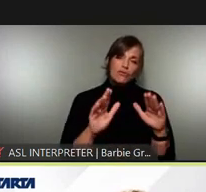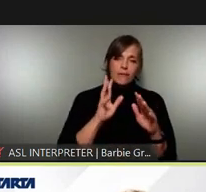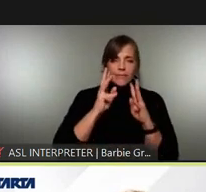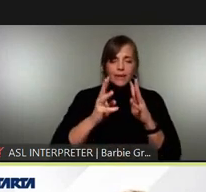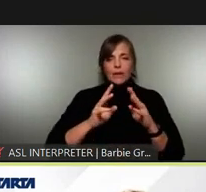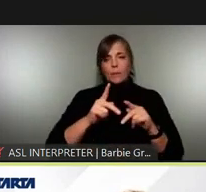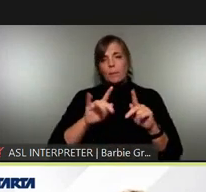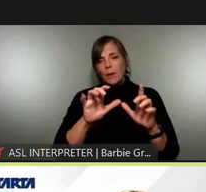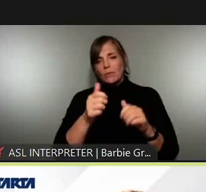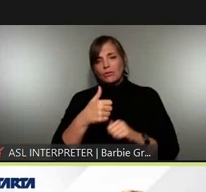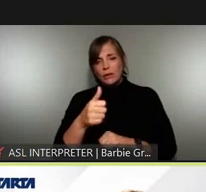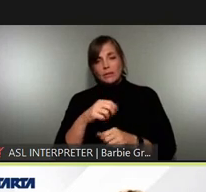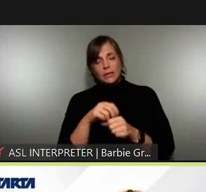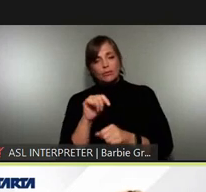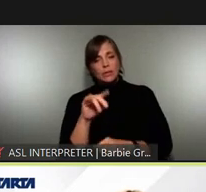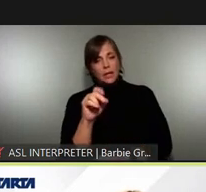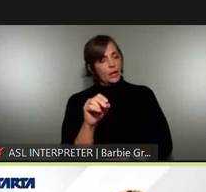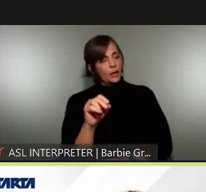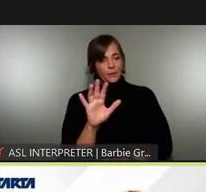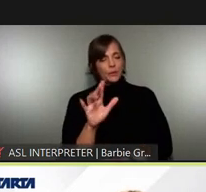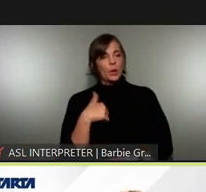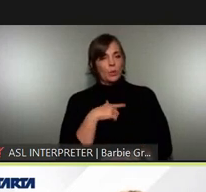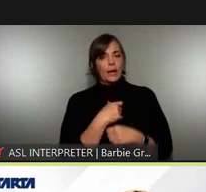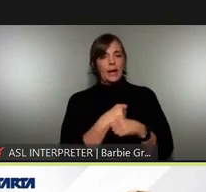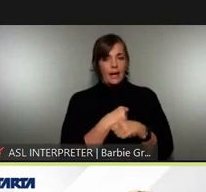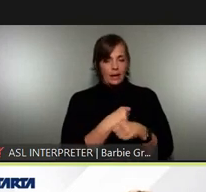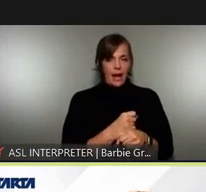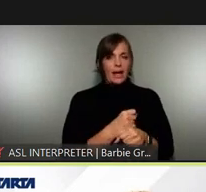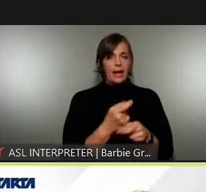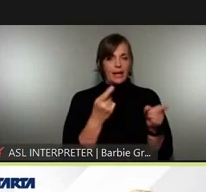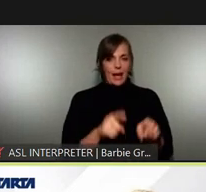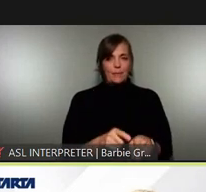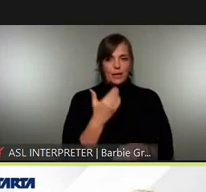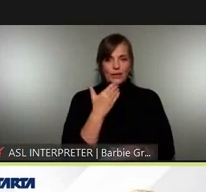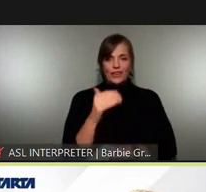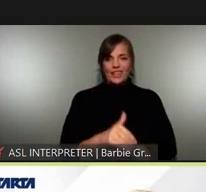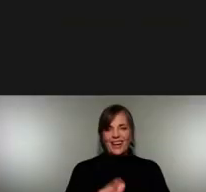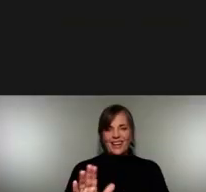innovative public transit in the Toledo region, we can actually make it happen. Good night.